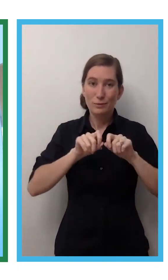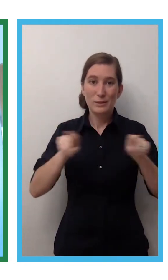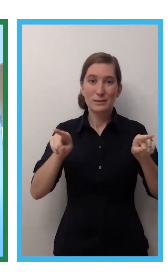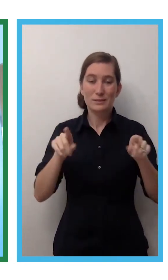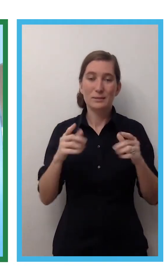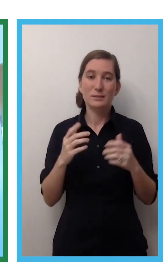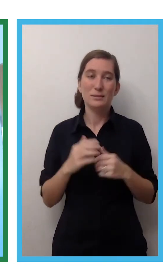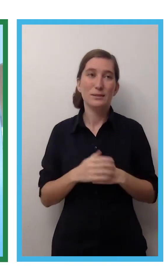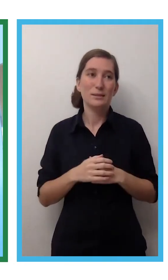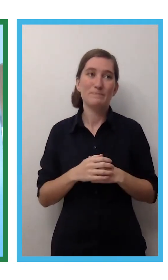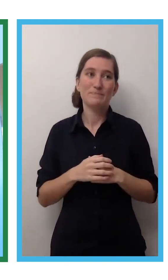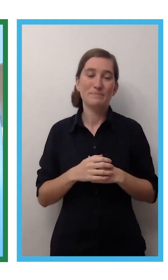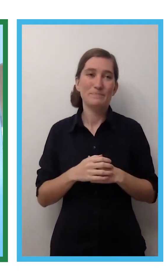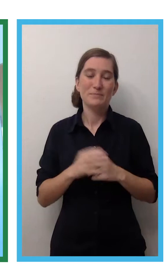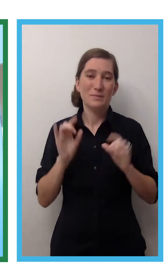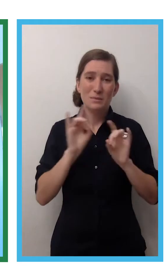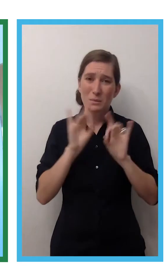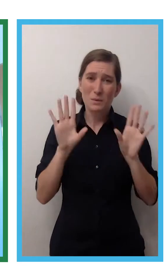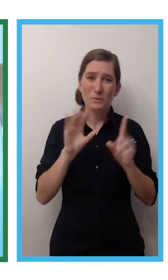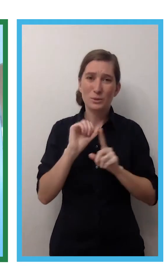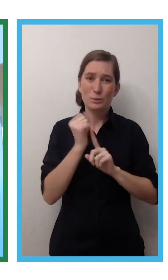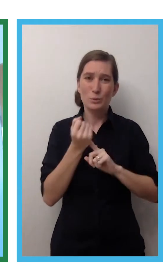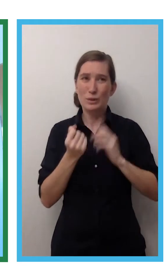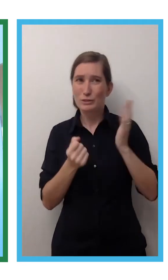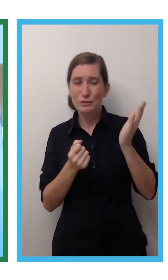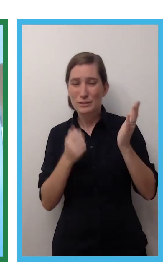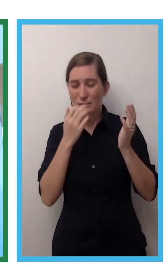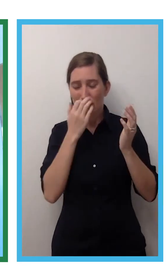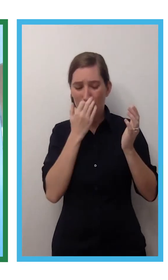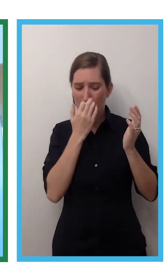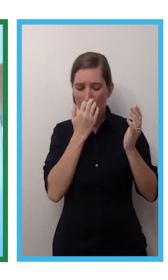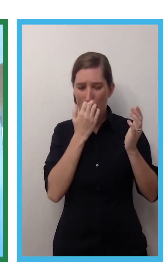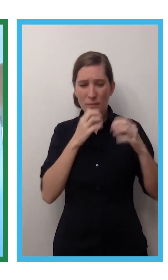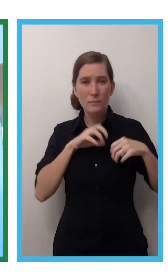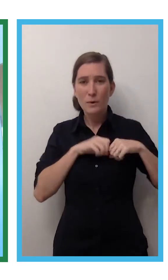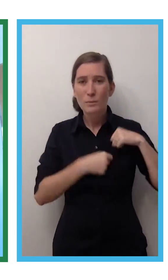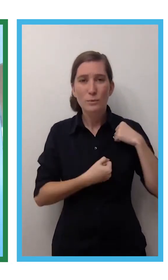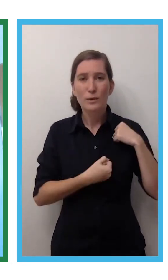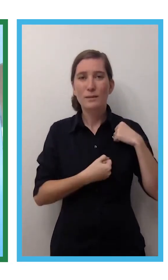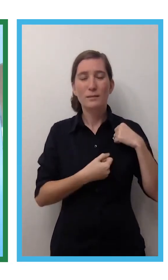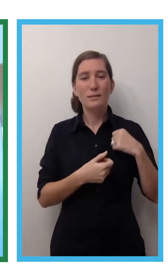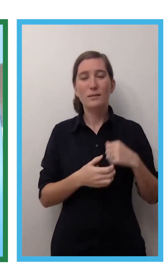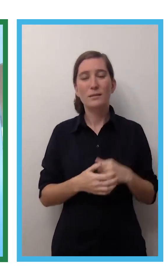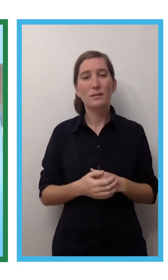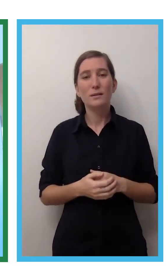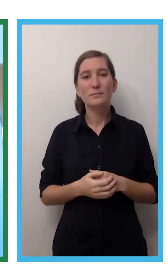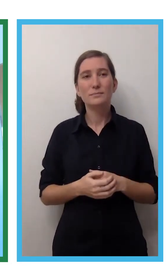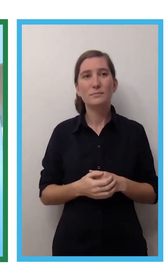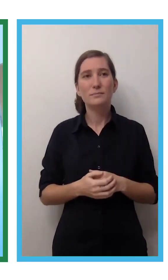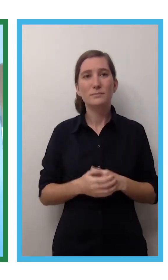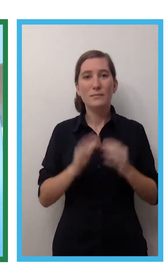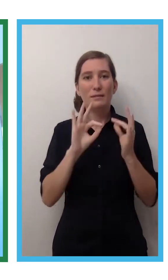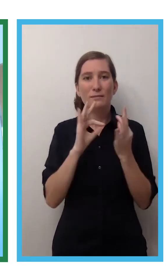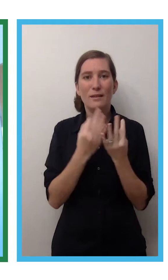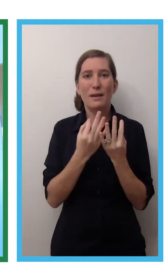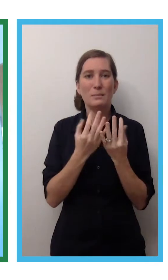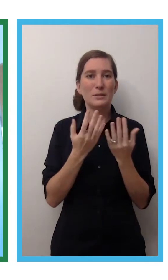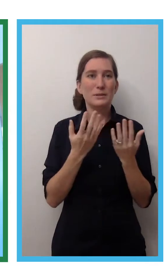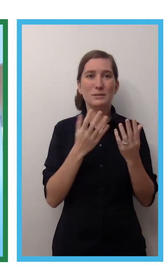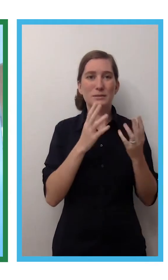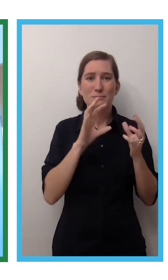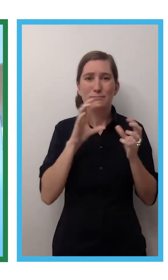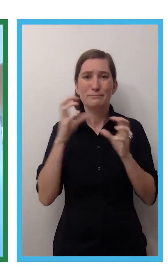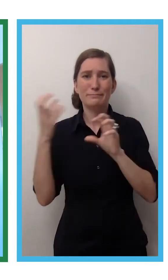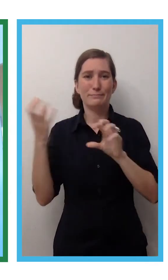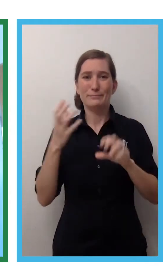being wrenched by that horrific circumstance. And their friends and you know, probably people they consider family in such